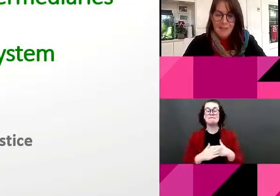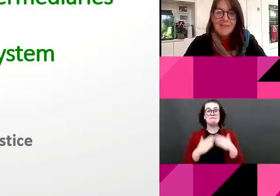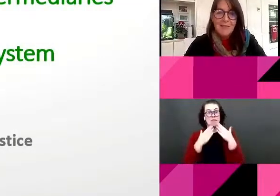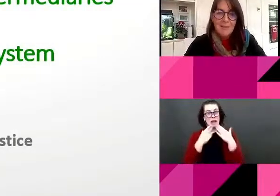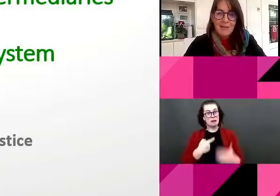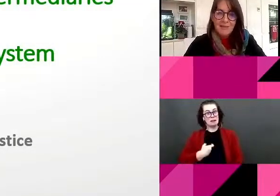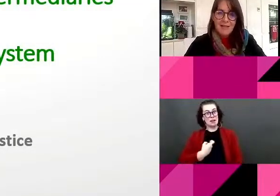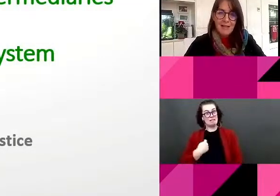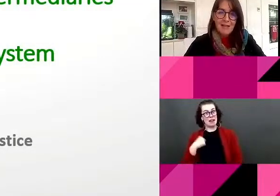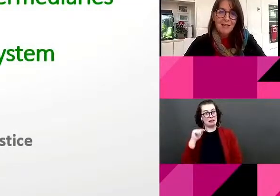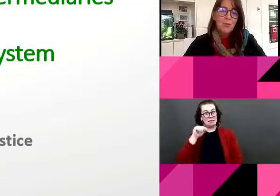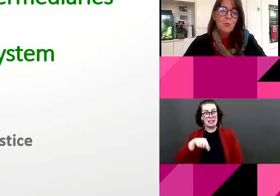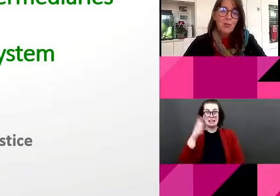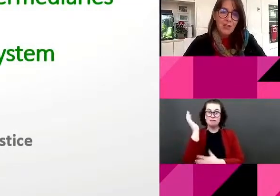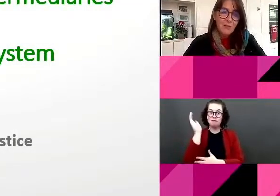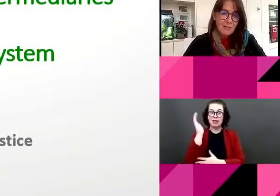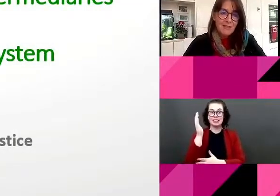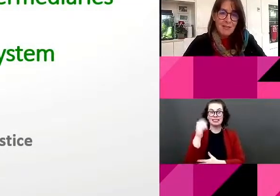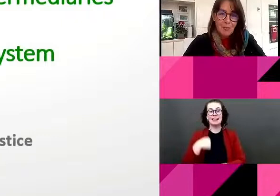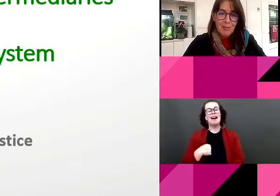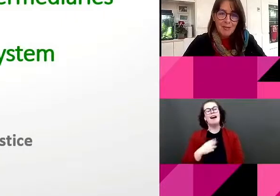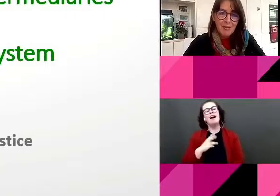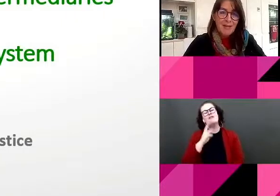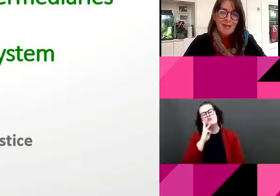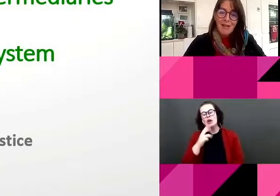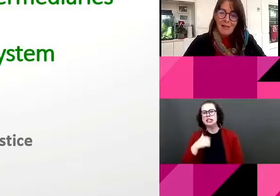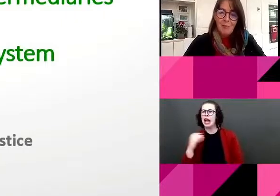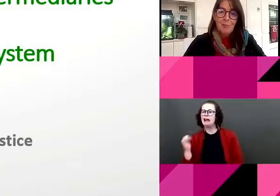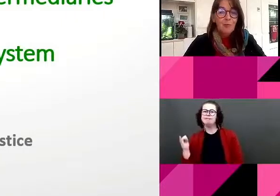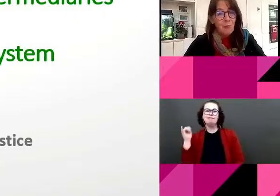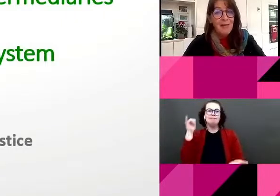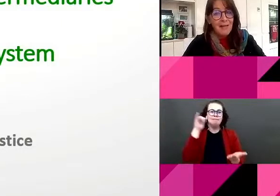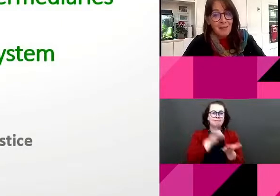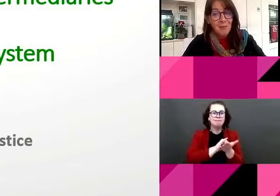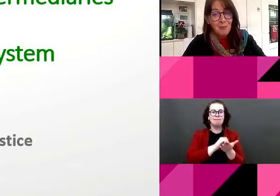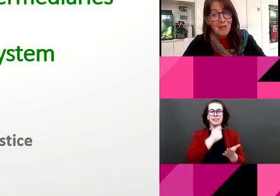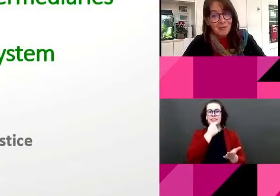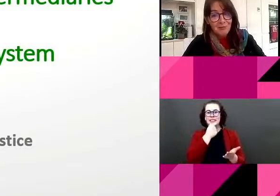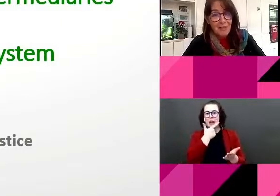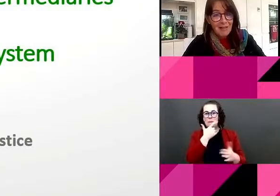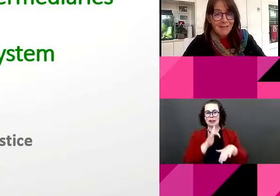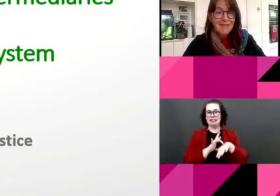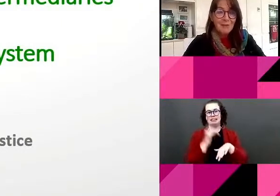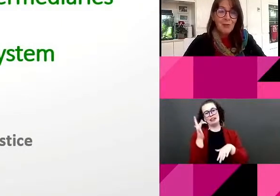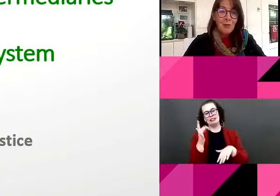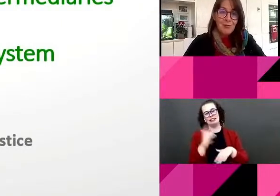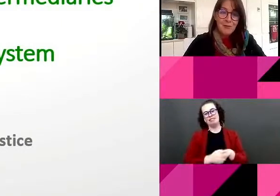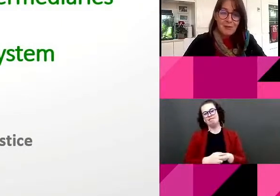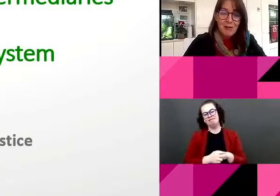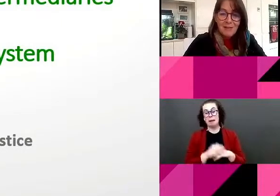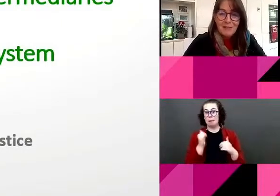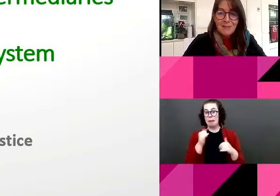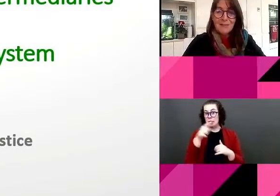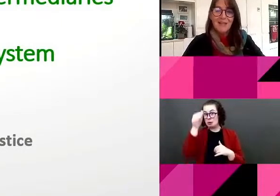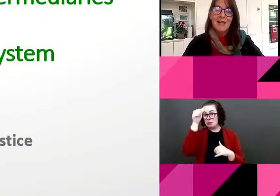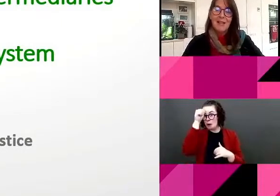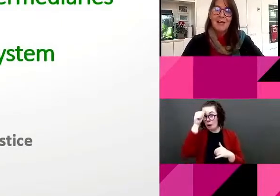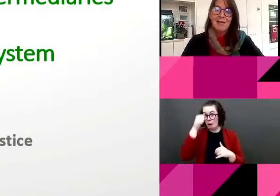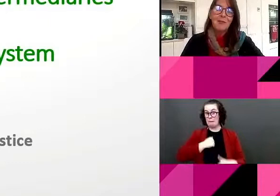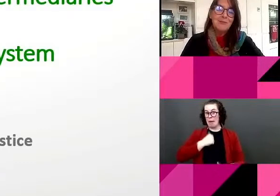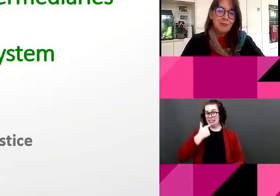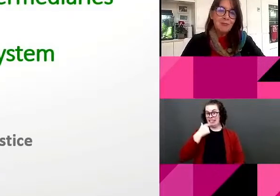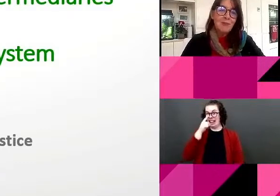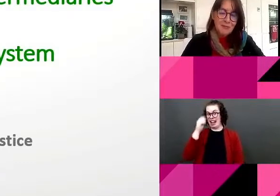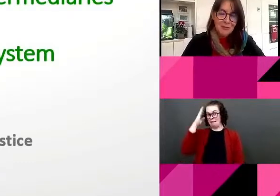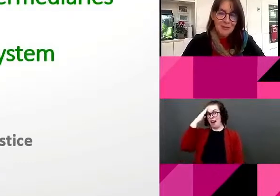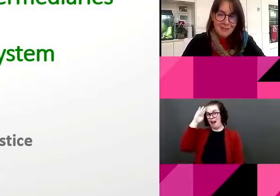to participate today. I just wish I was in Dublin. From my name, you might realise I've got quite a few relatives and